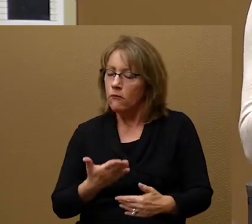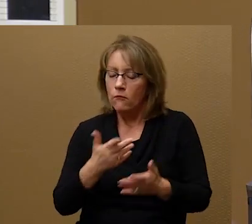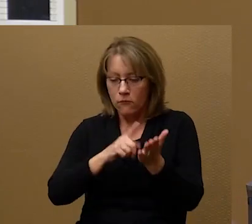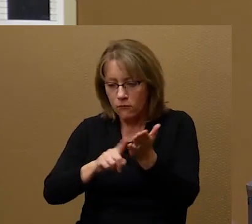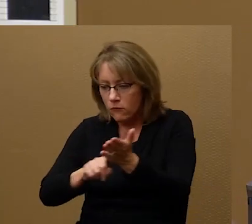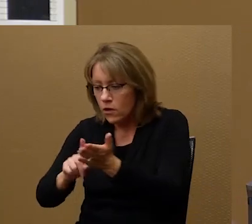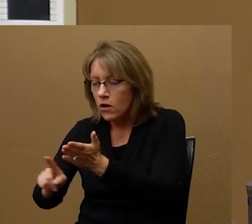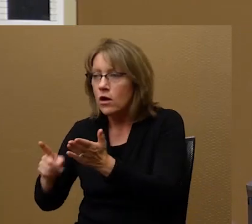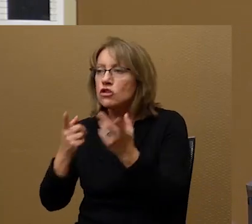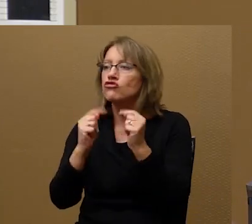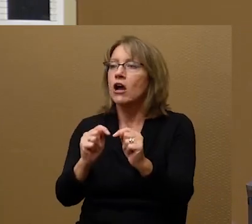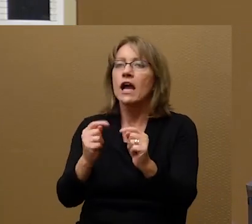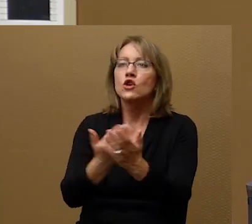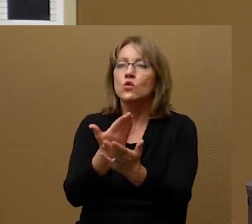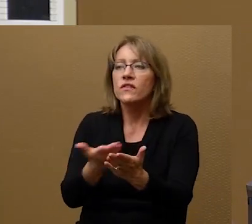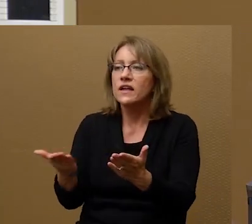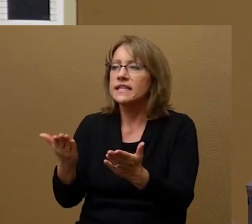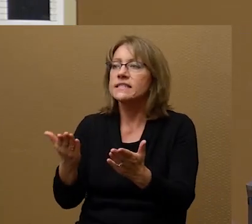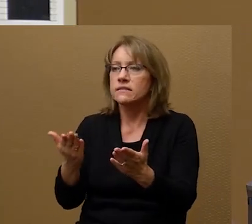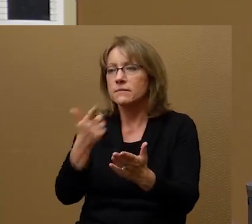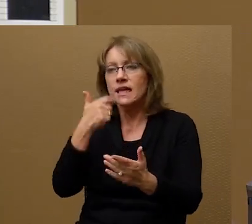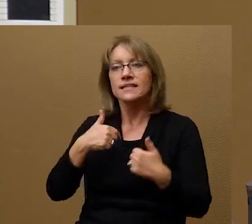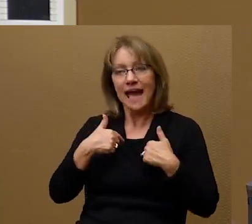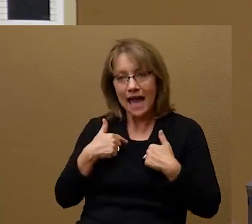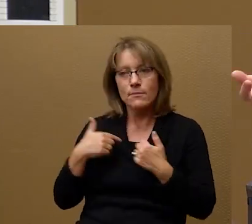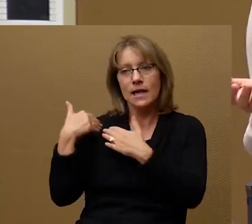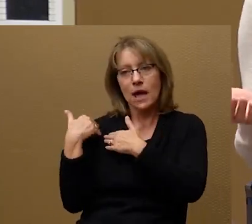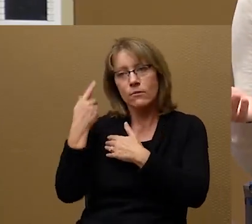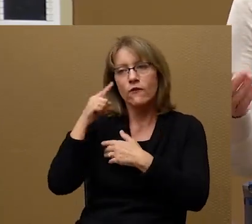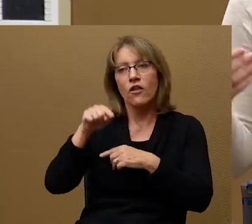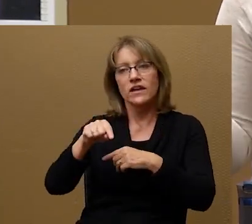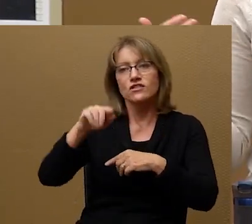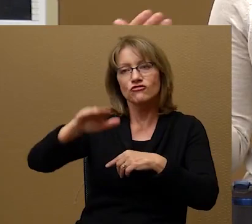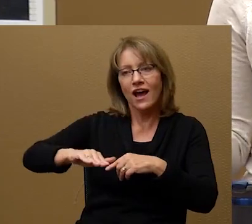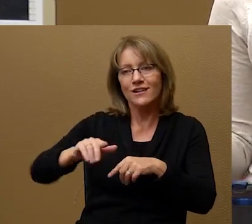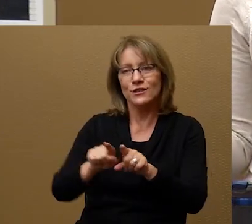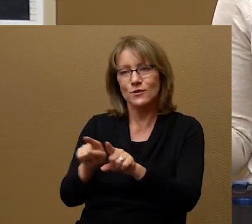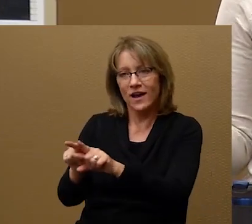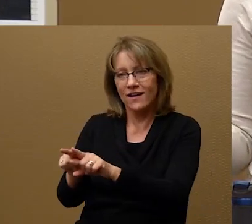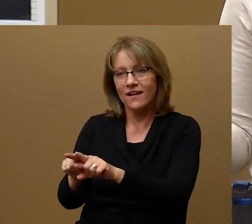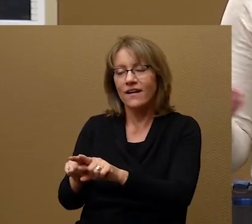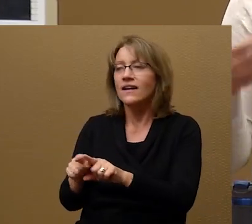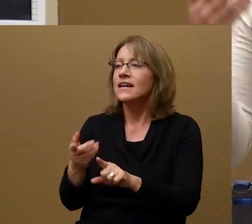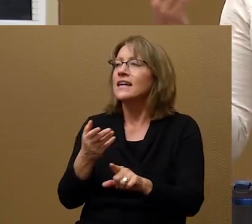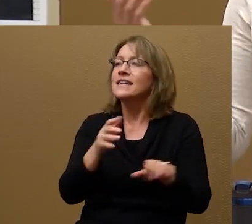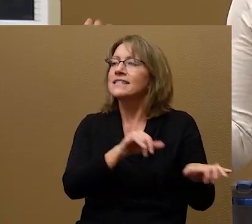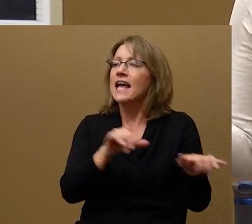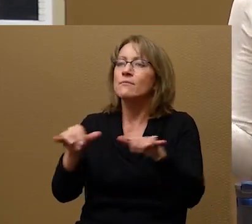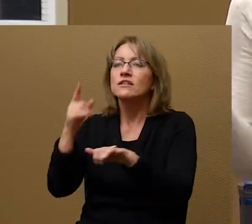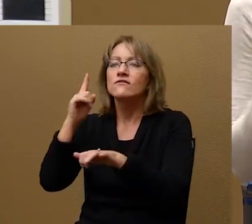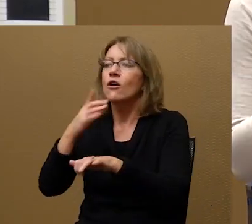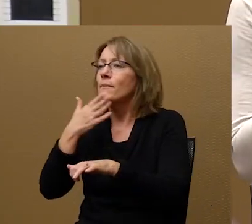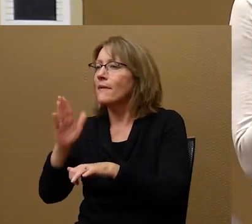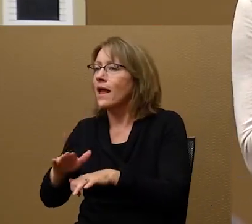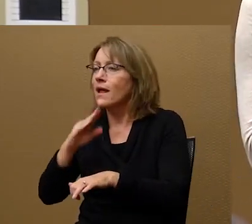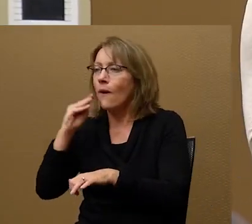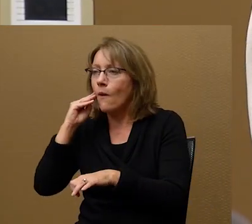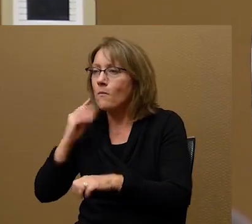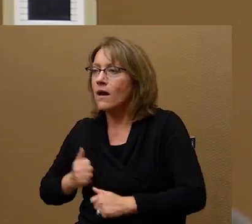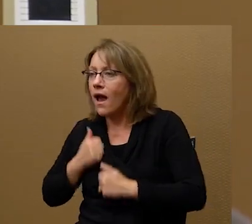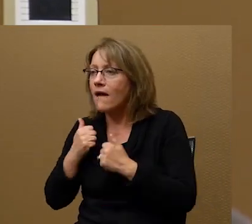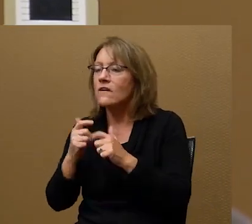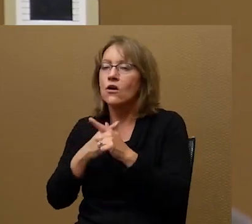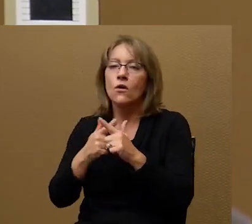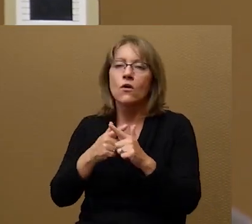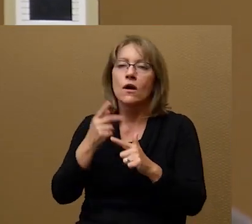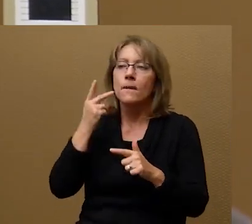things, I am accountable for this child as well. And the same goes for a bad home life, or